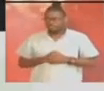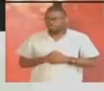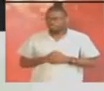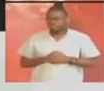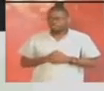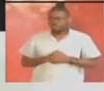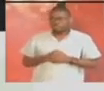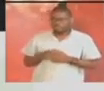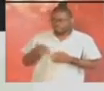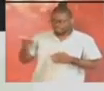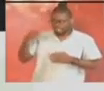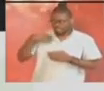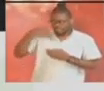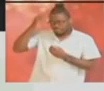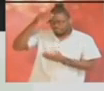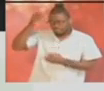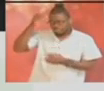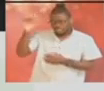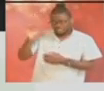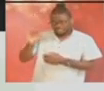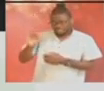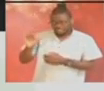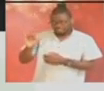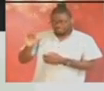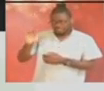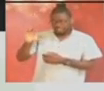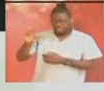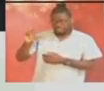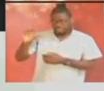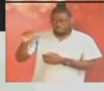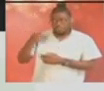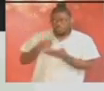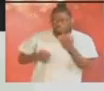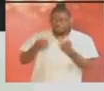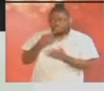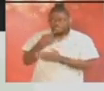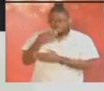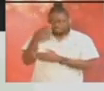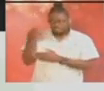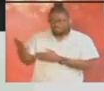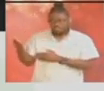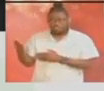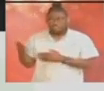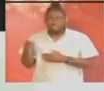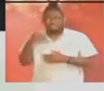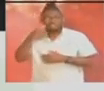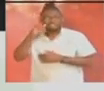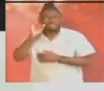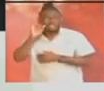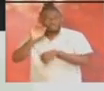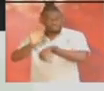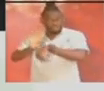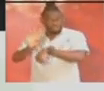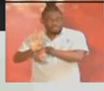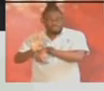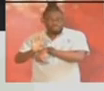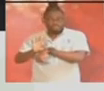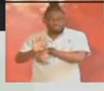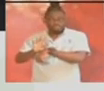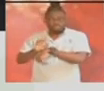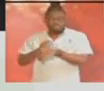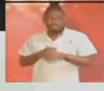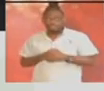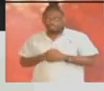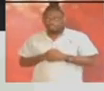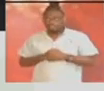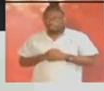given by the CMO. The only thing I have to add here is that as at yesterday at 4 p.m., there had been over 10,000 individuals